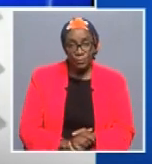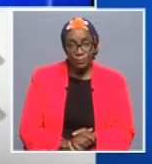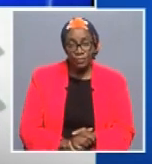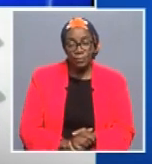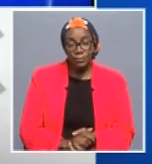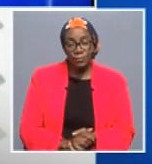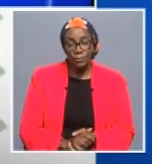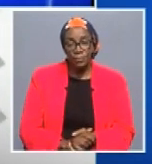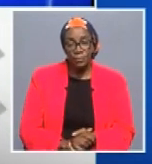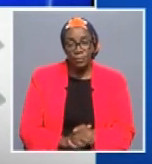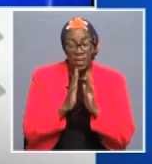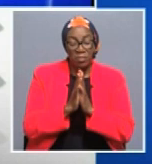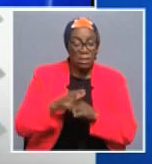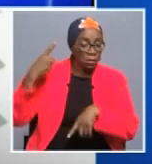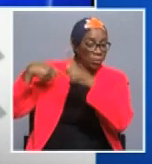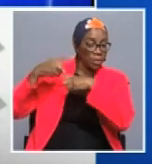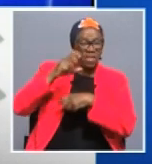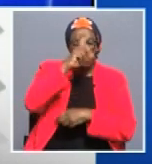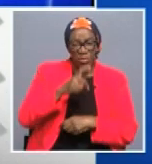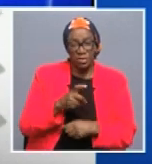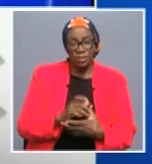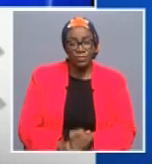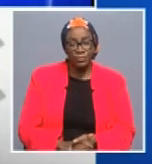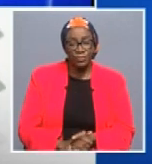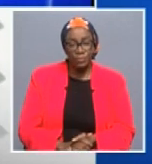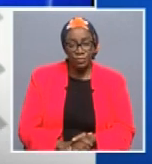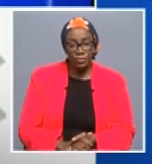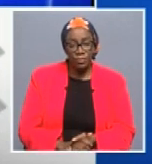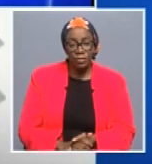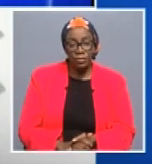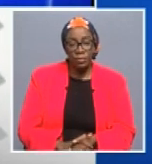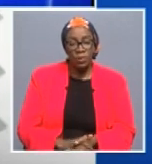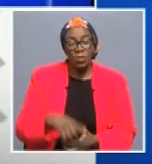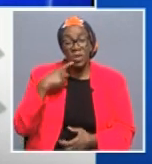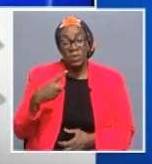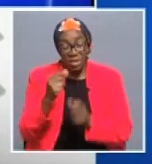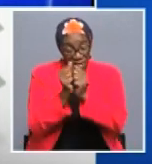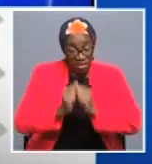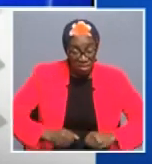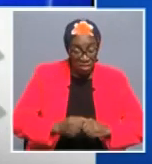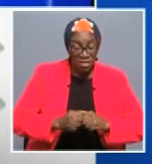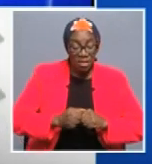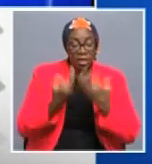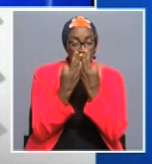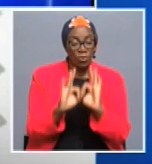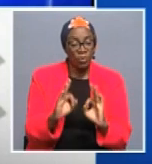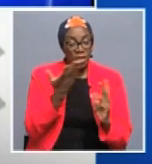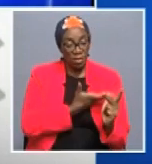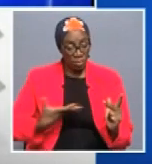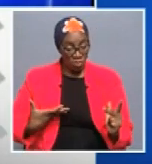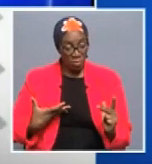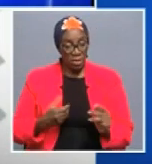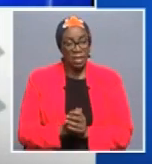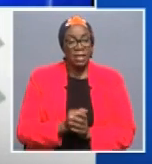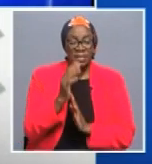Can you repeat that question again, sorry? Would you say that the decision to let her free is in the interest of justice, the